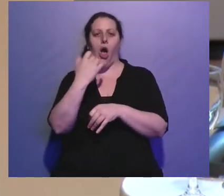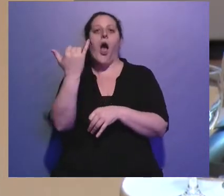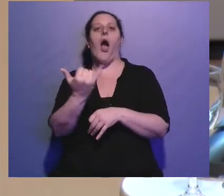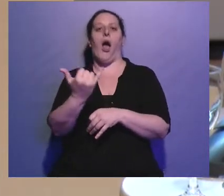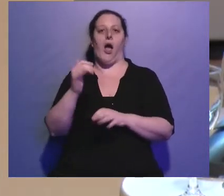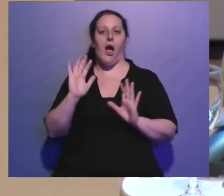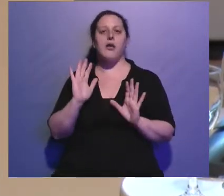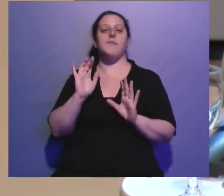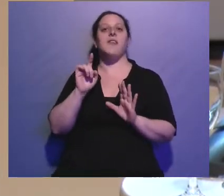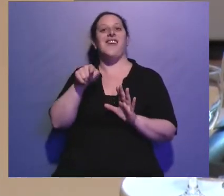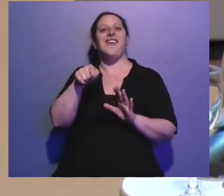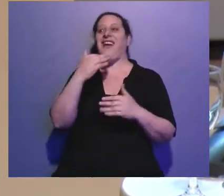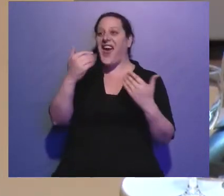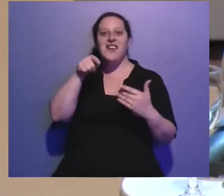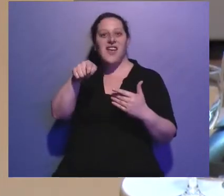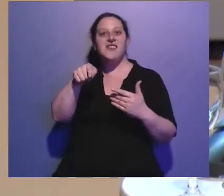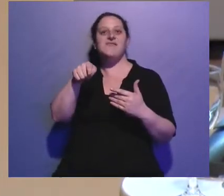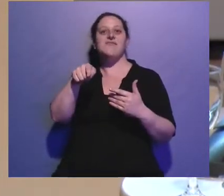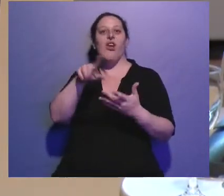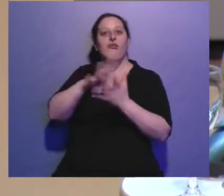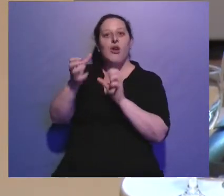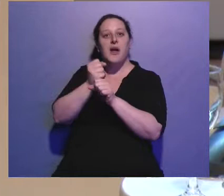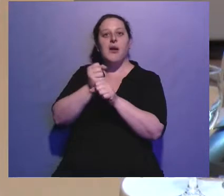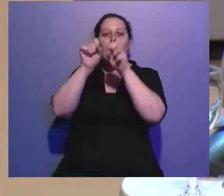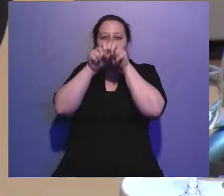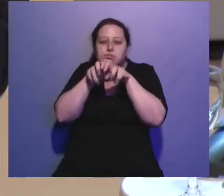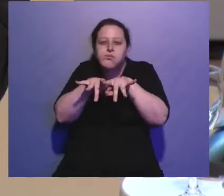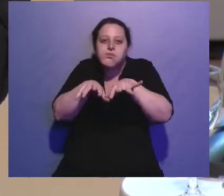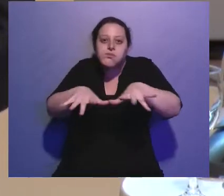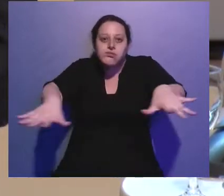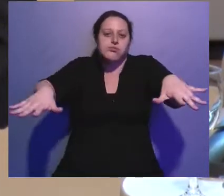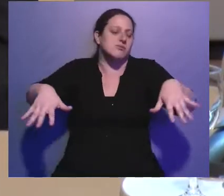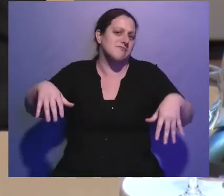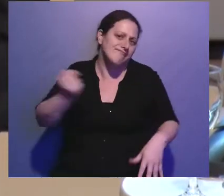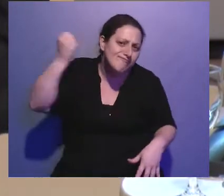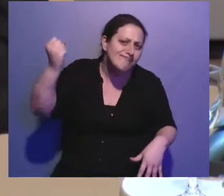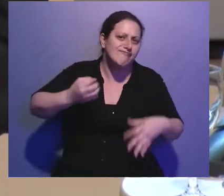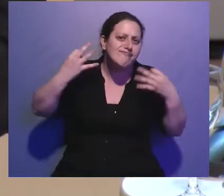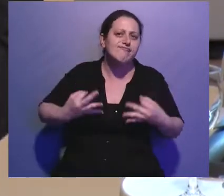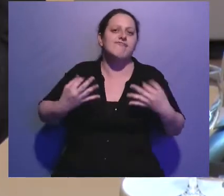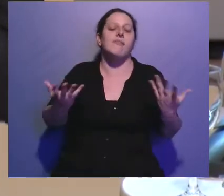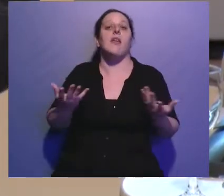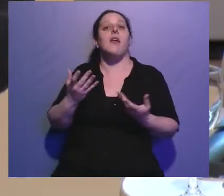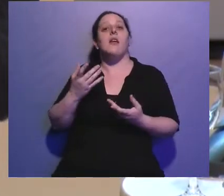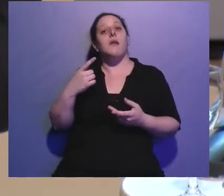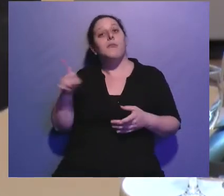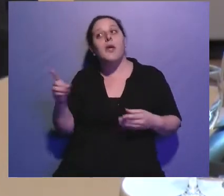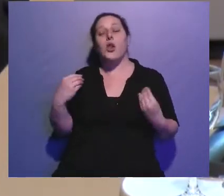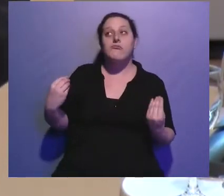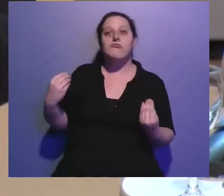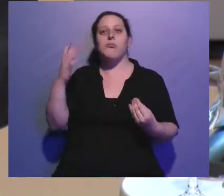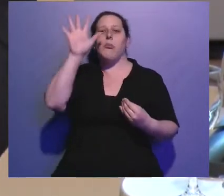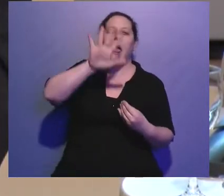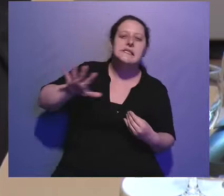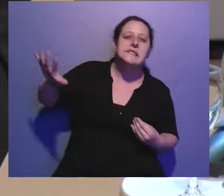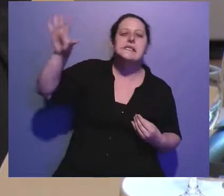And this highly controlled process has a significant